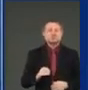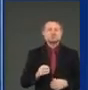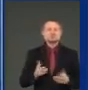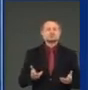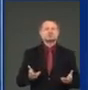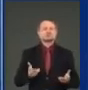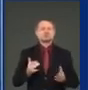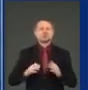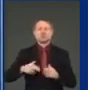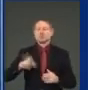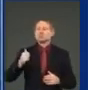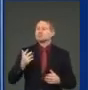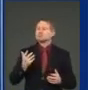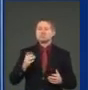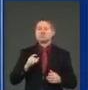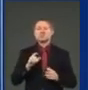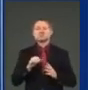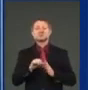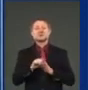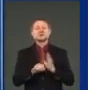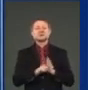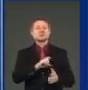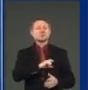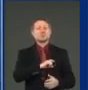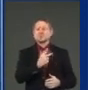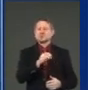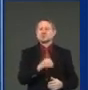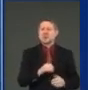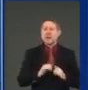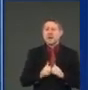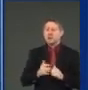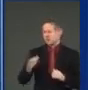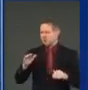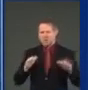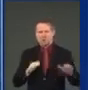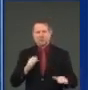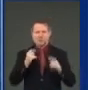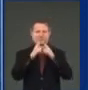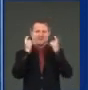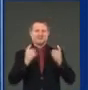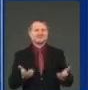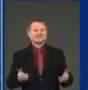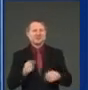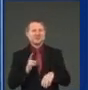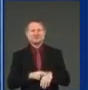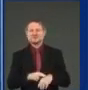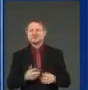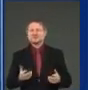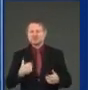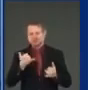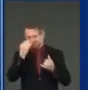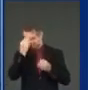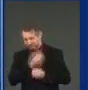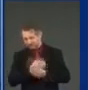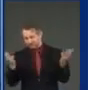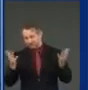State police, 3%. They wear the masks. Wear a mask.